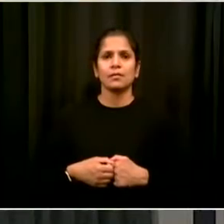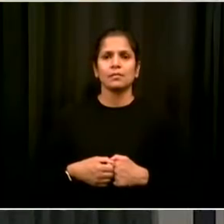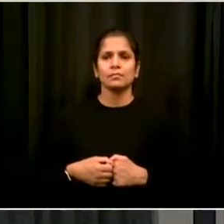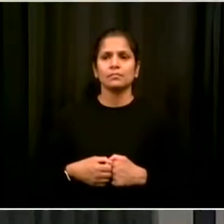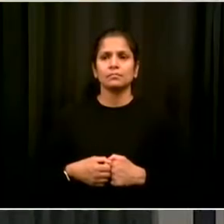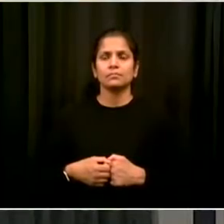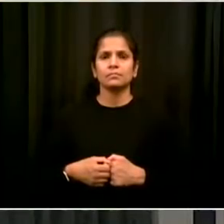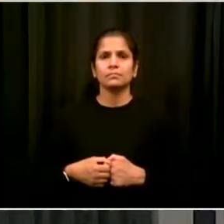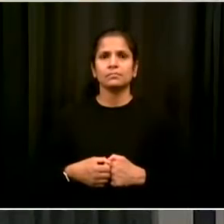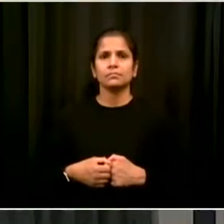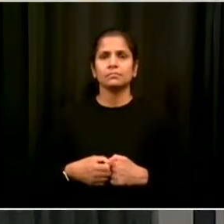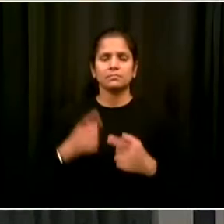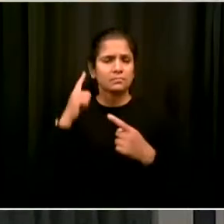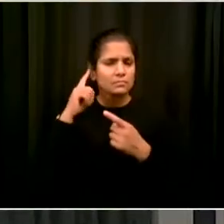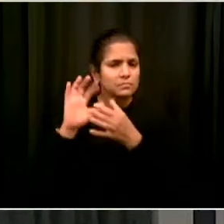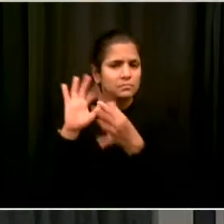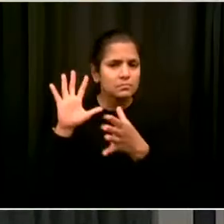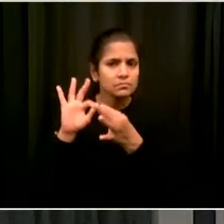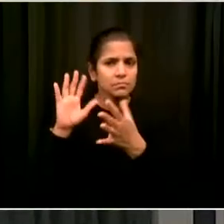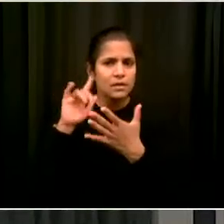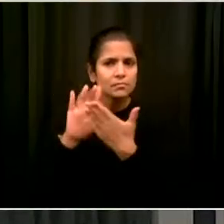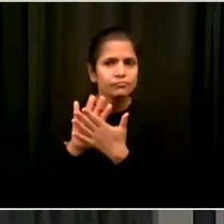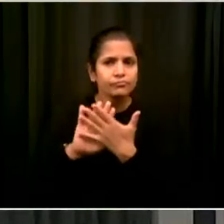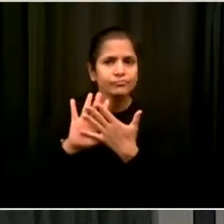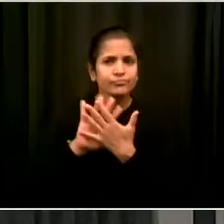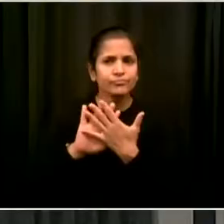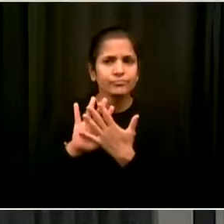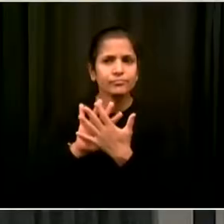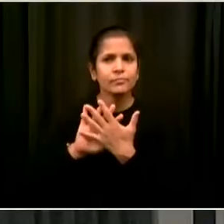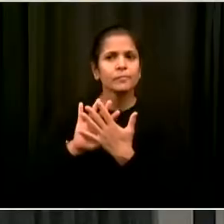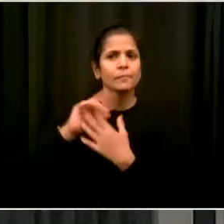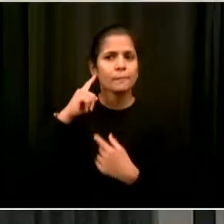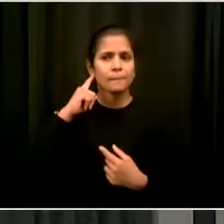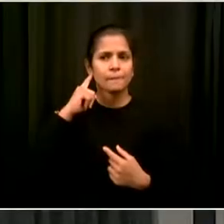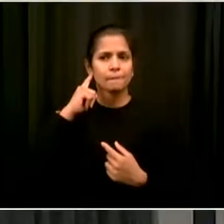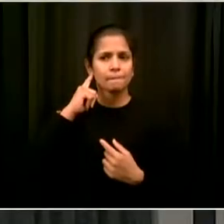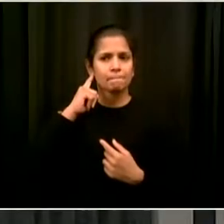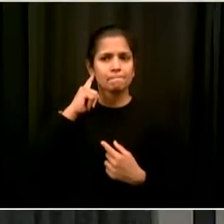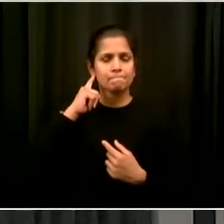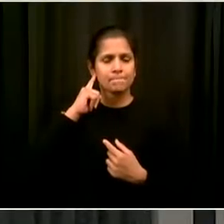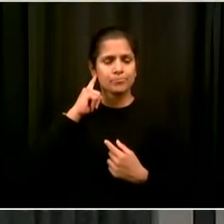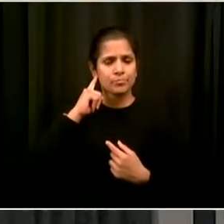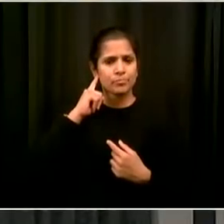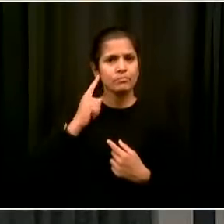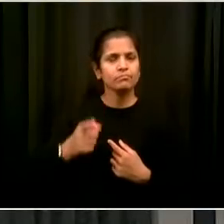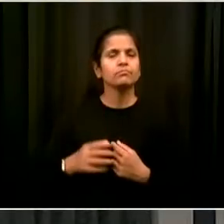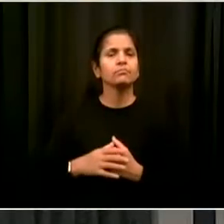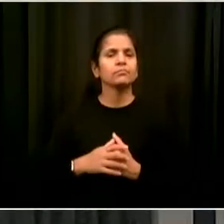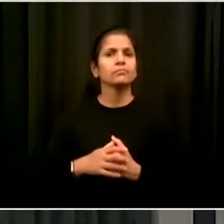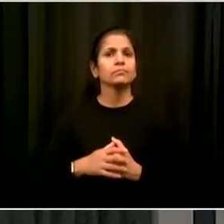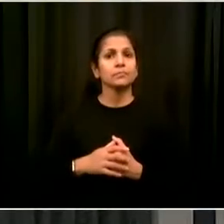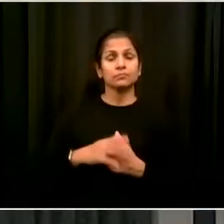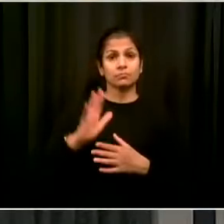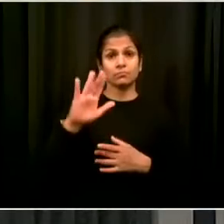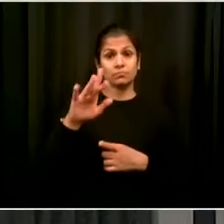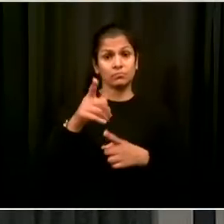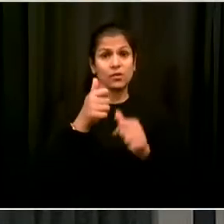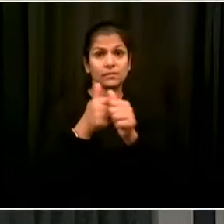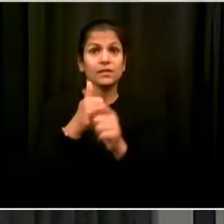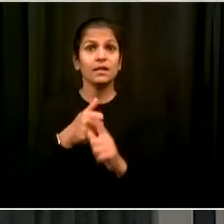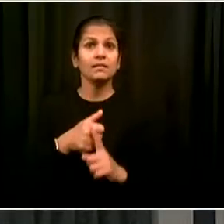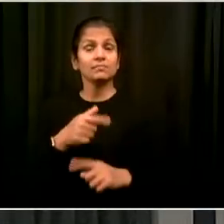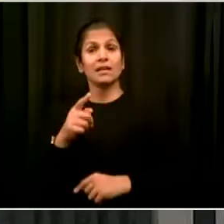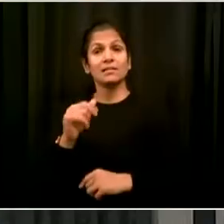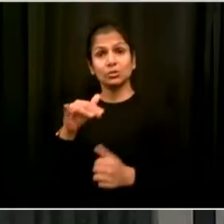being that you and the doctors on the panel today are saying that you will all publicly get the vaccine. Have you